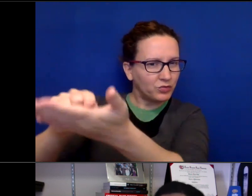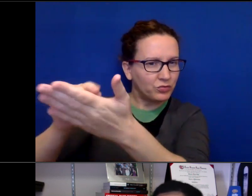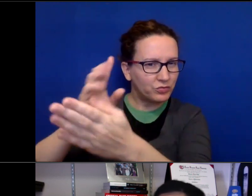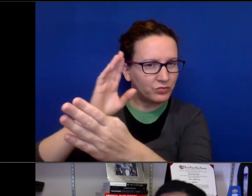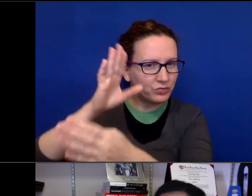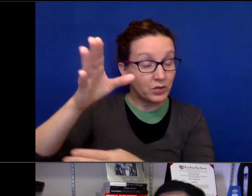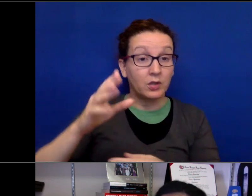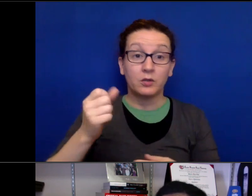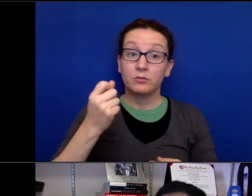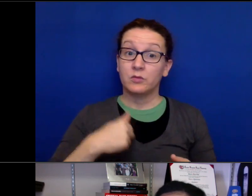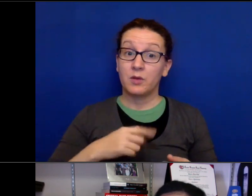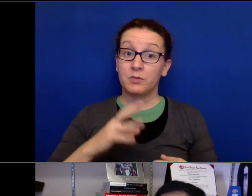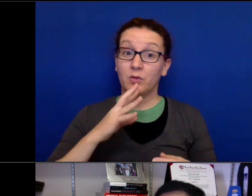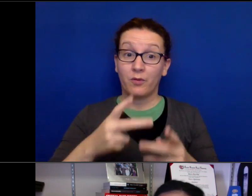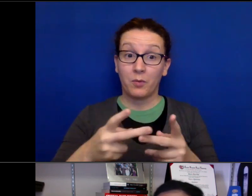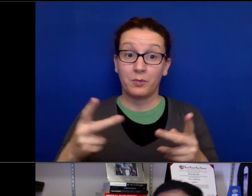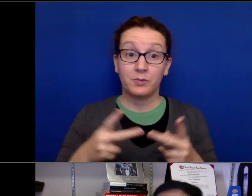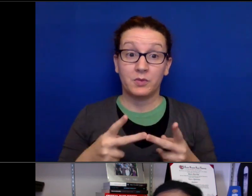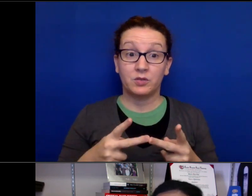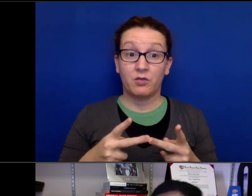talking from the position of